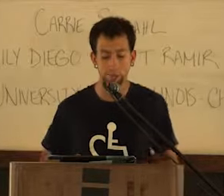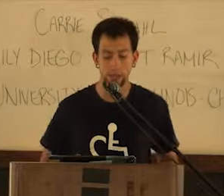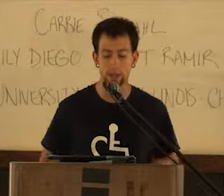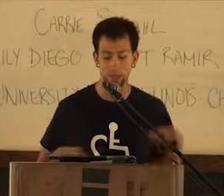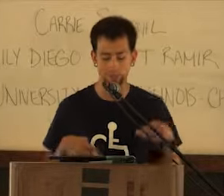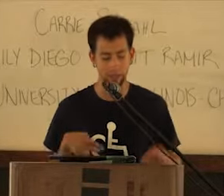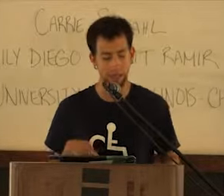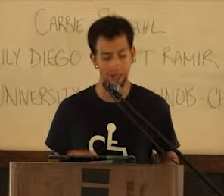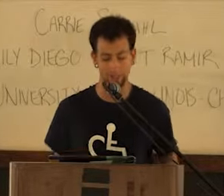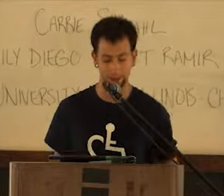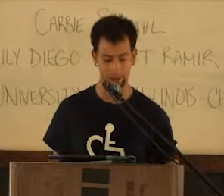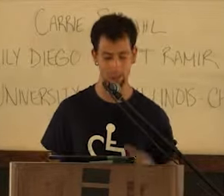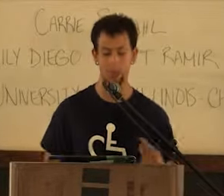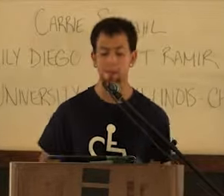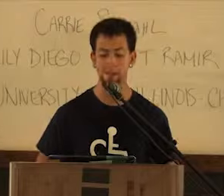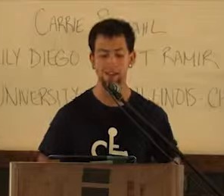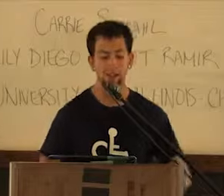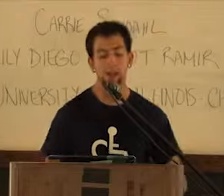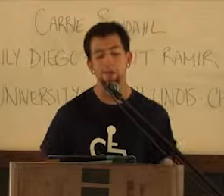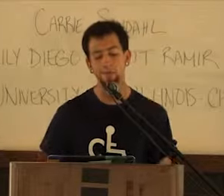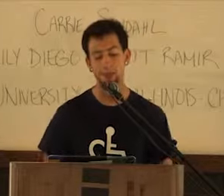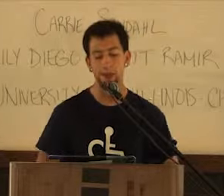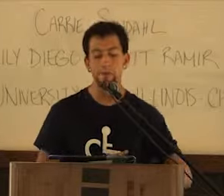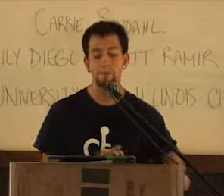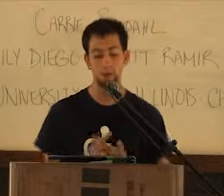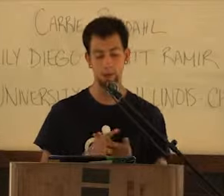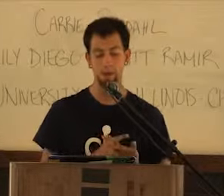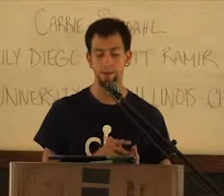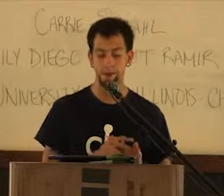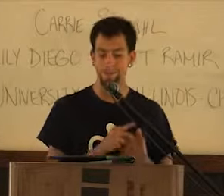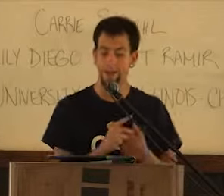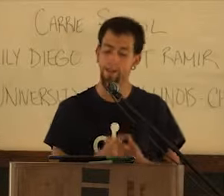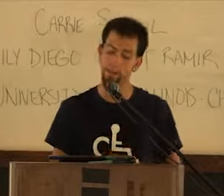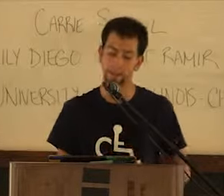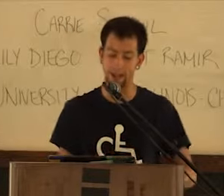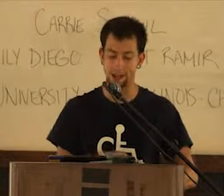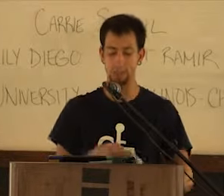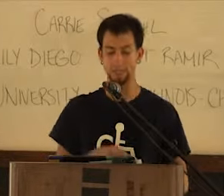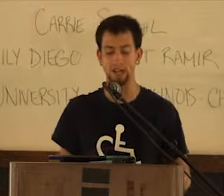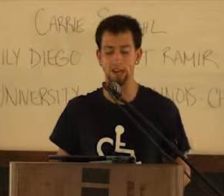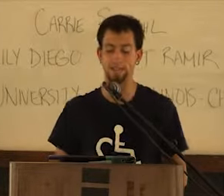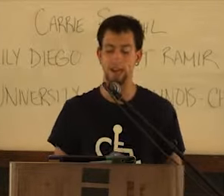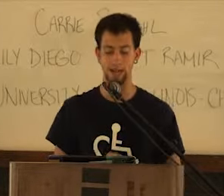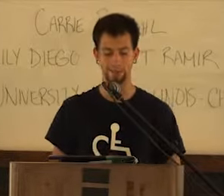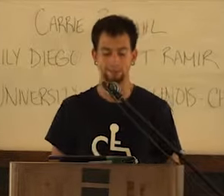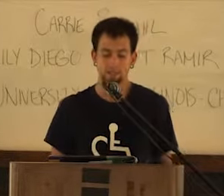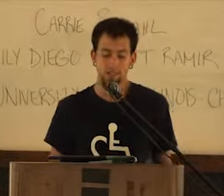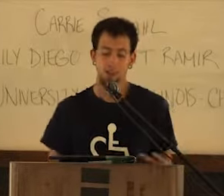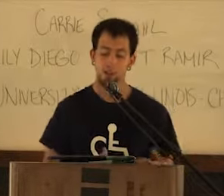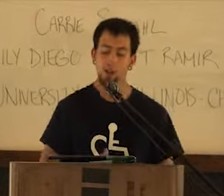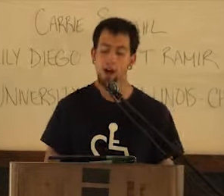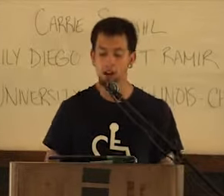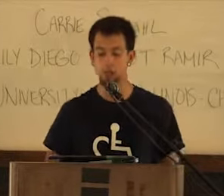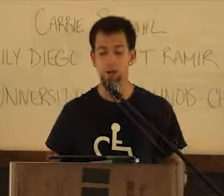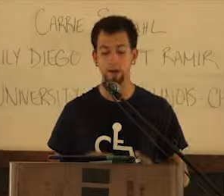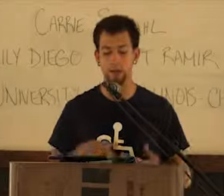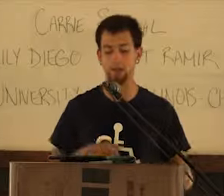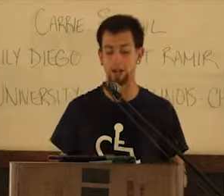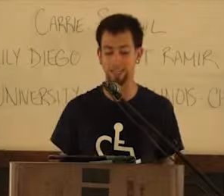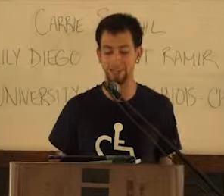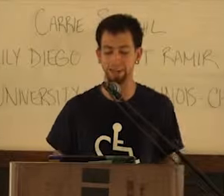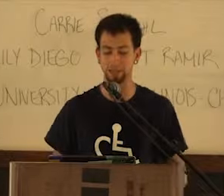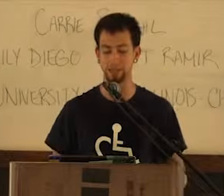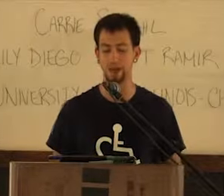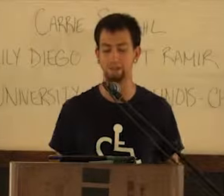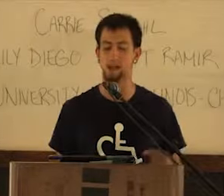trying to complete some real-life puzzle, make me real, while father stands just outside, unsure whether